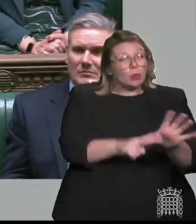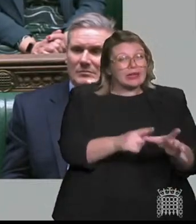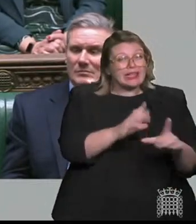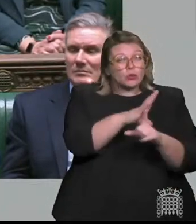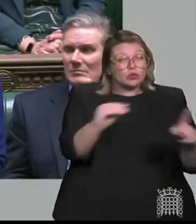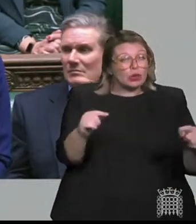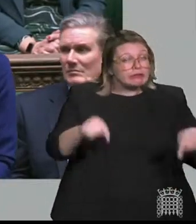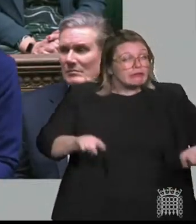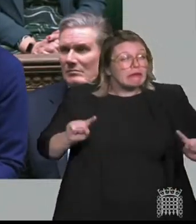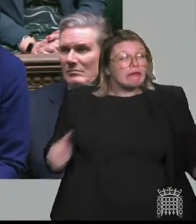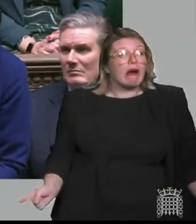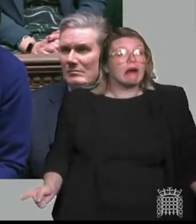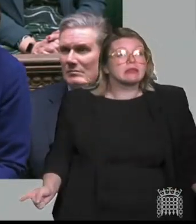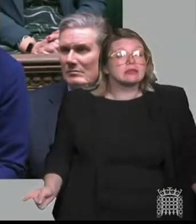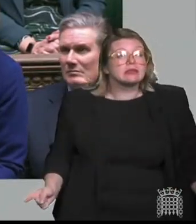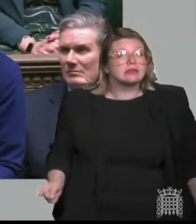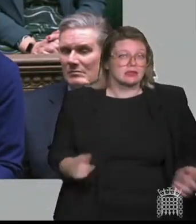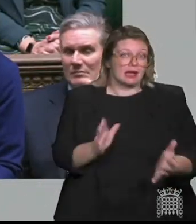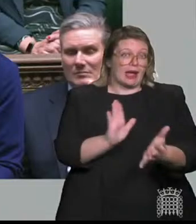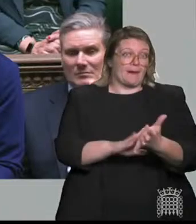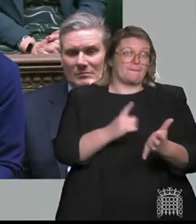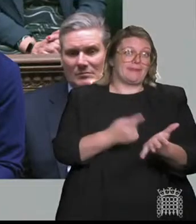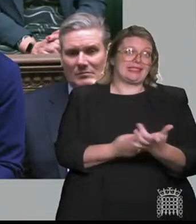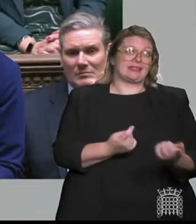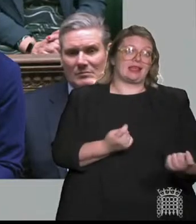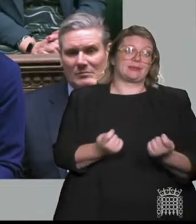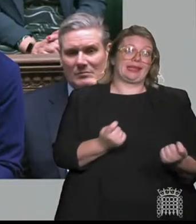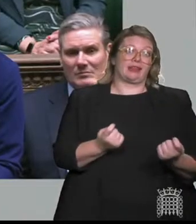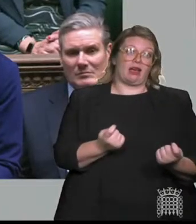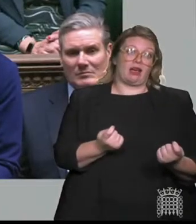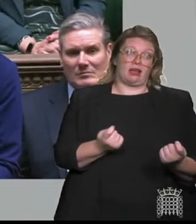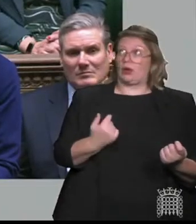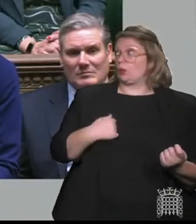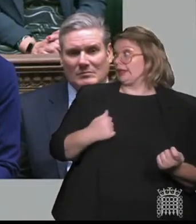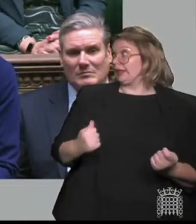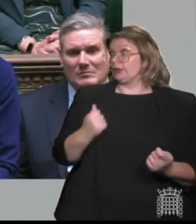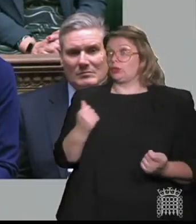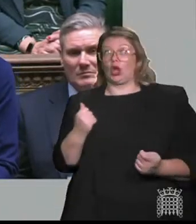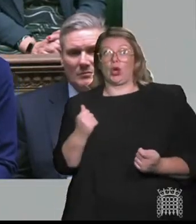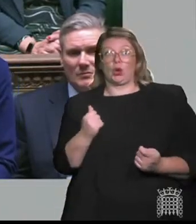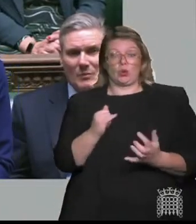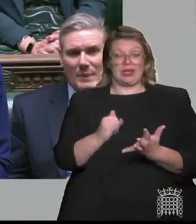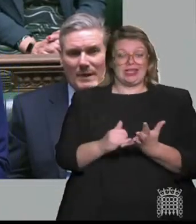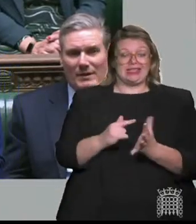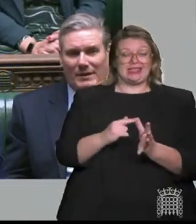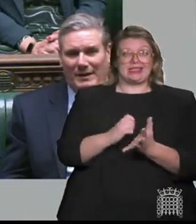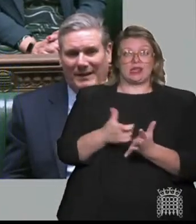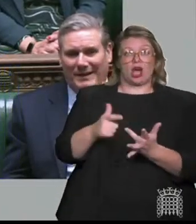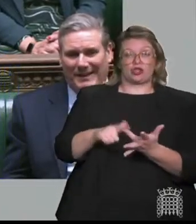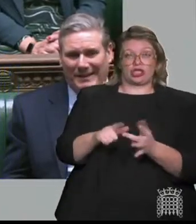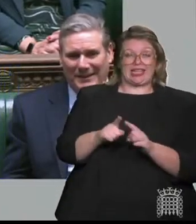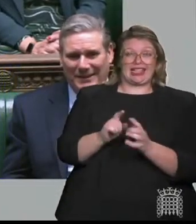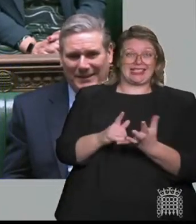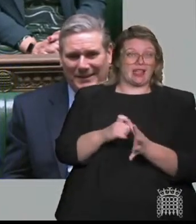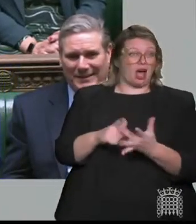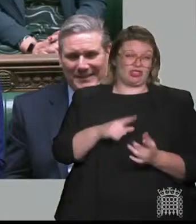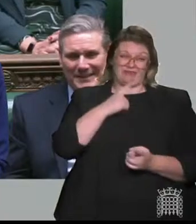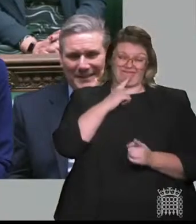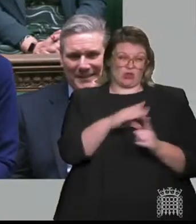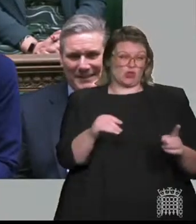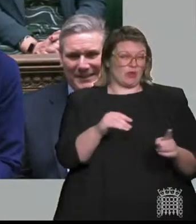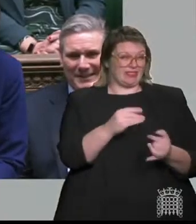Mr Speaker, the Ravens are leaving the tower when even Saatchi and Saatchi are saying the Tories are not working.